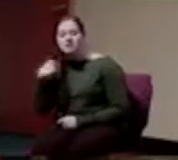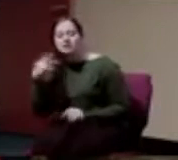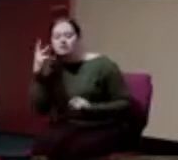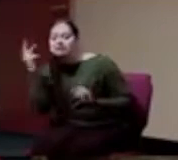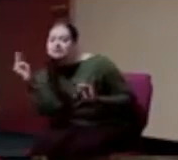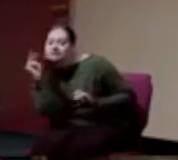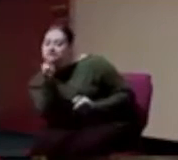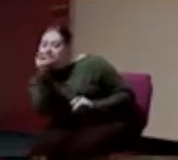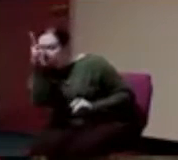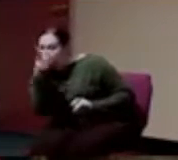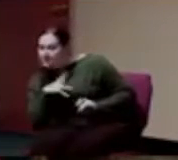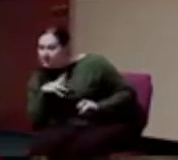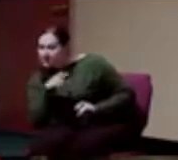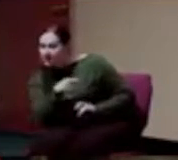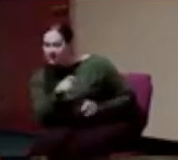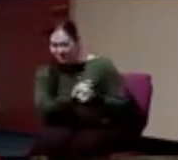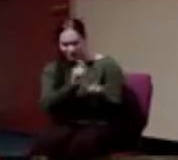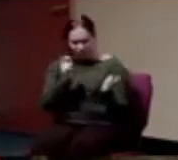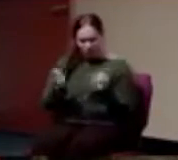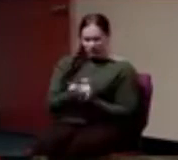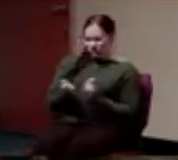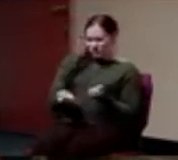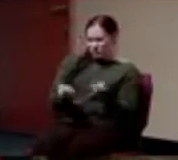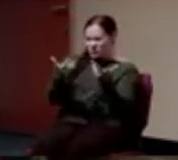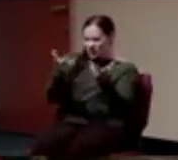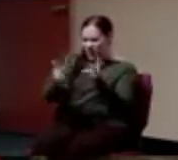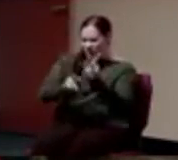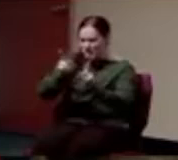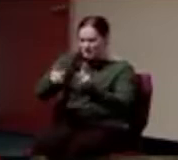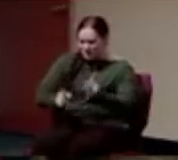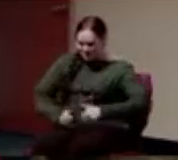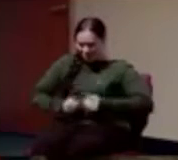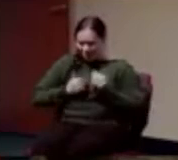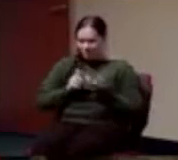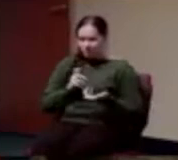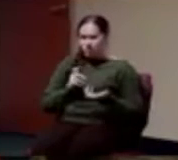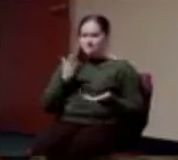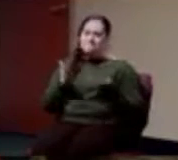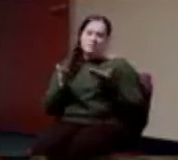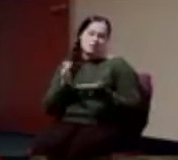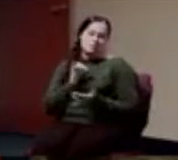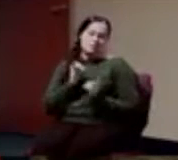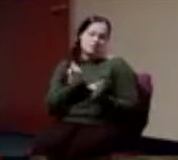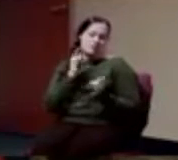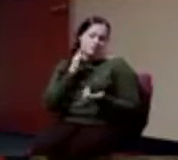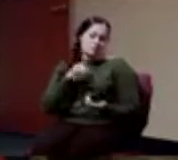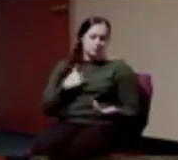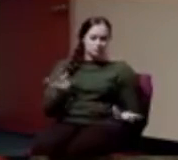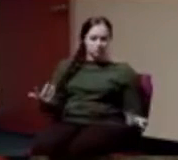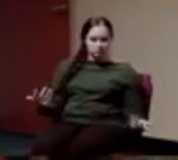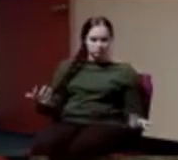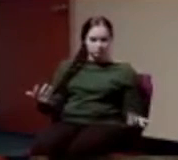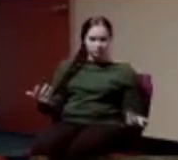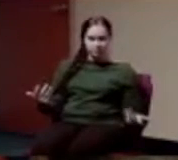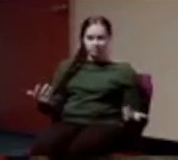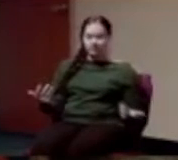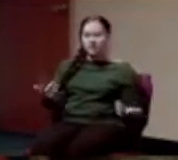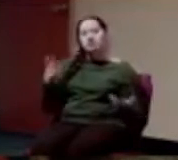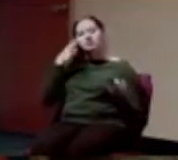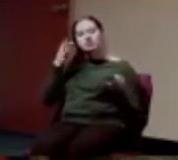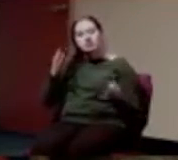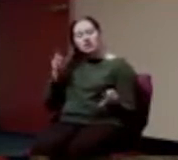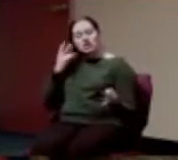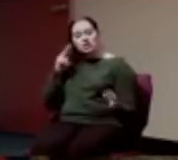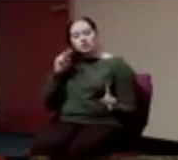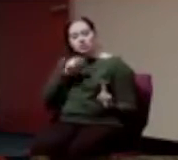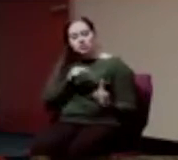myself, he turned things around for so many people. Maybe he can do the same for me. So he decided to go check it out for